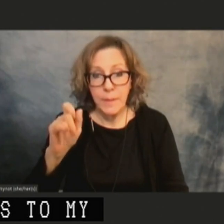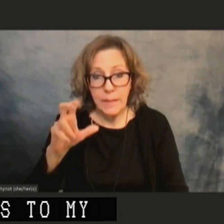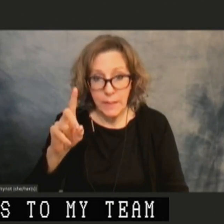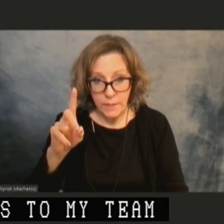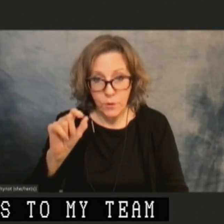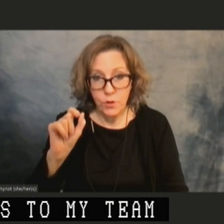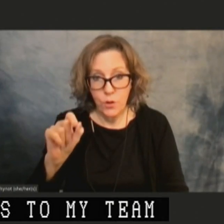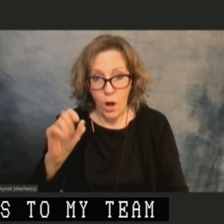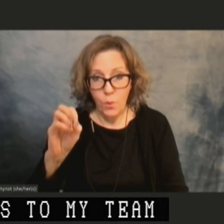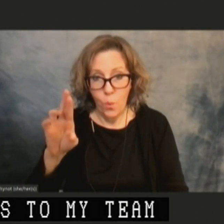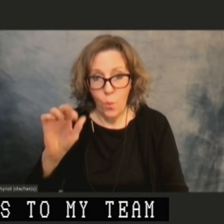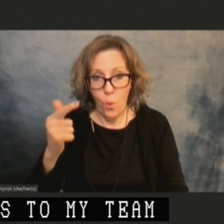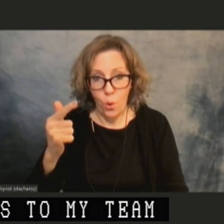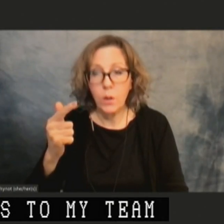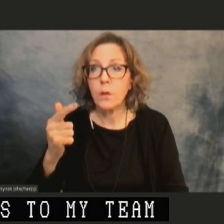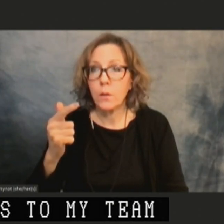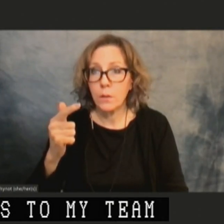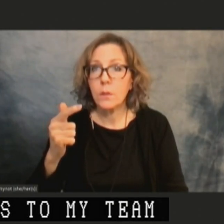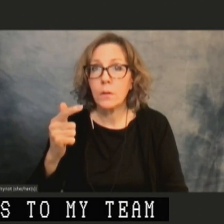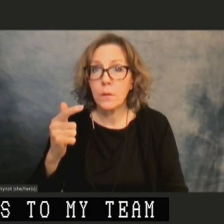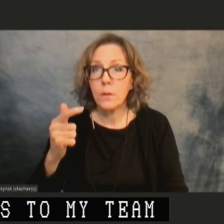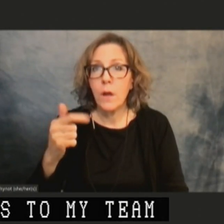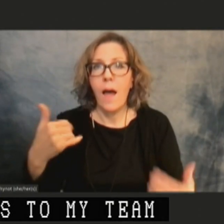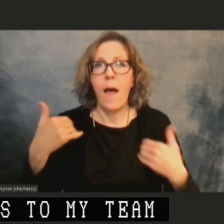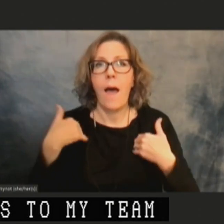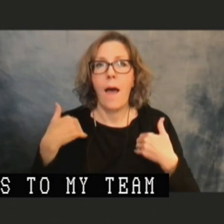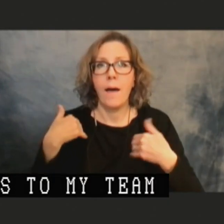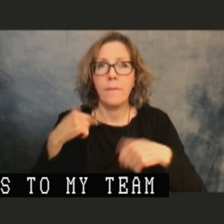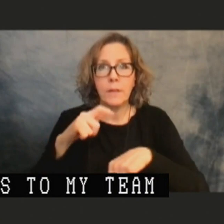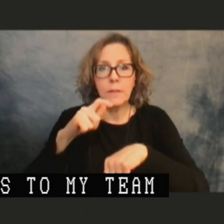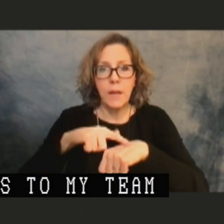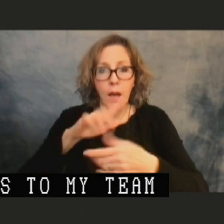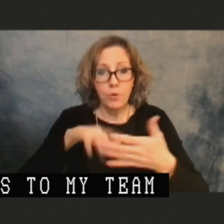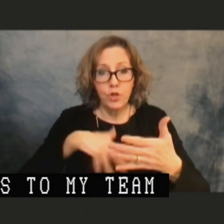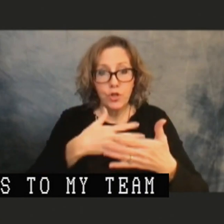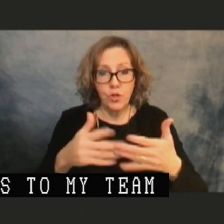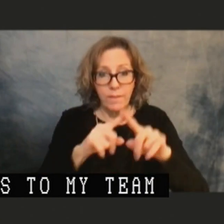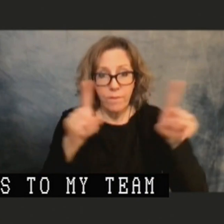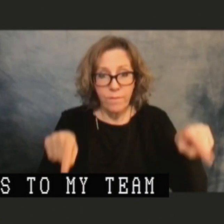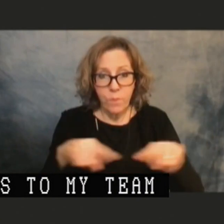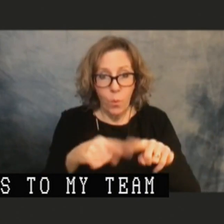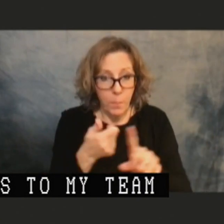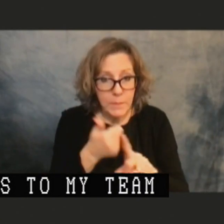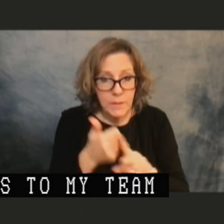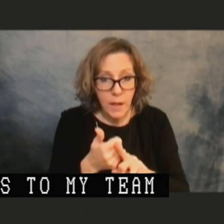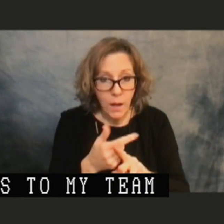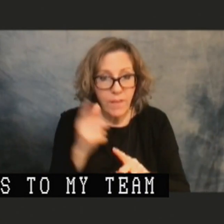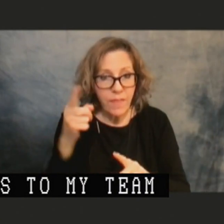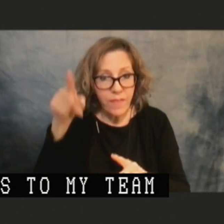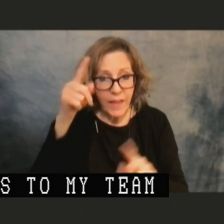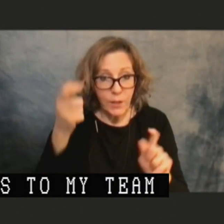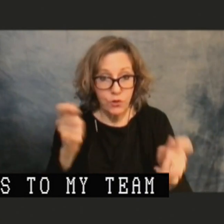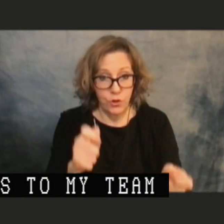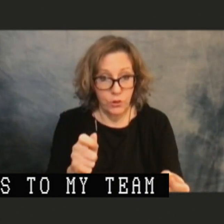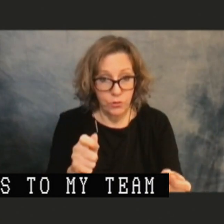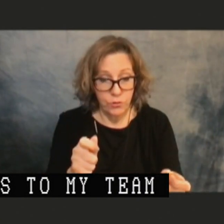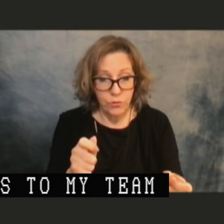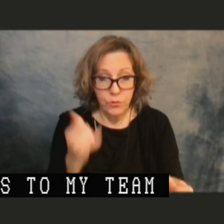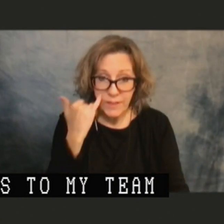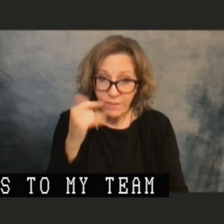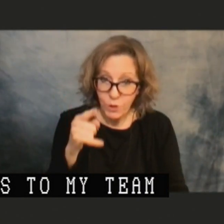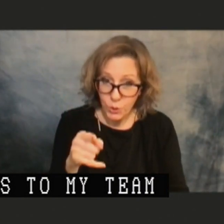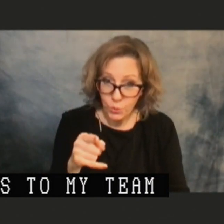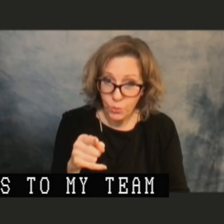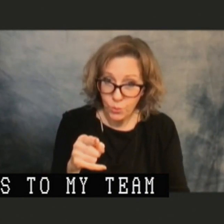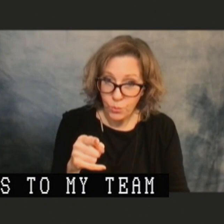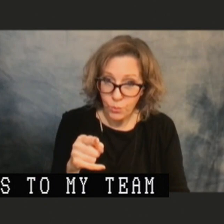They've also changed the timesheet itself. So if you're like me and you've got 50